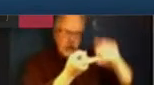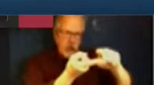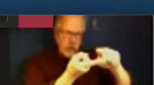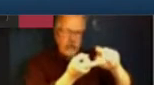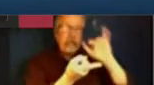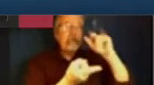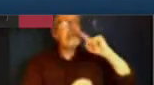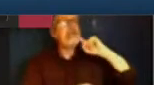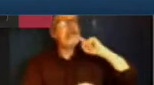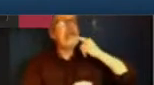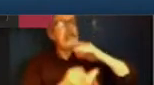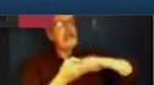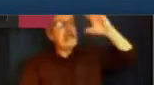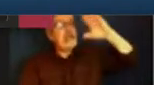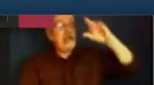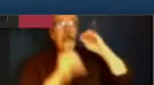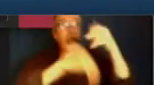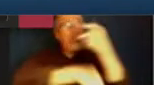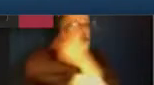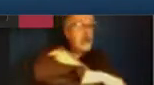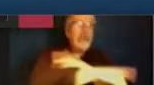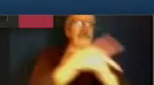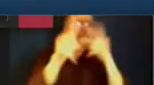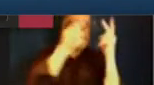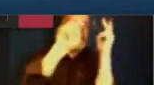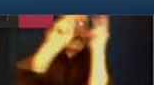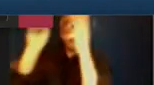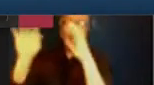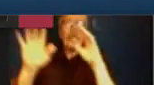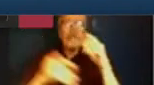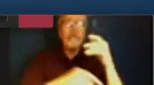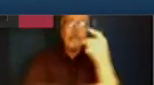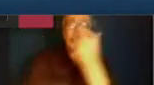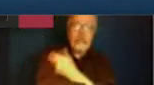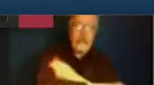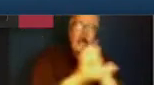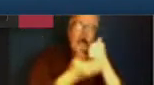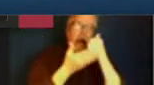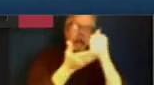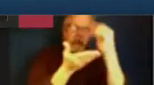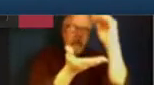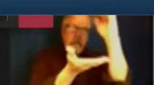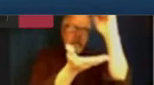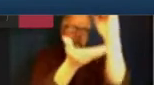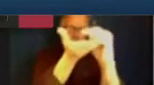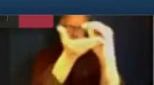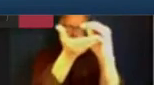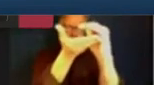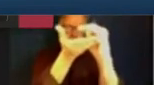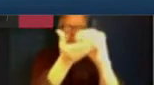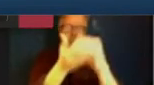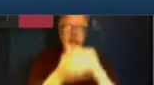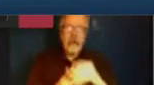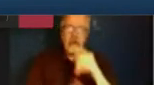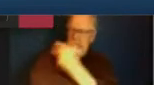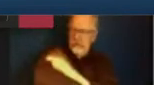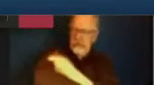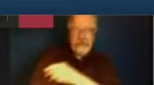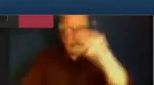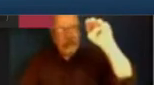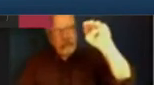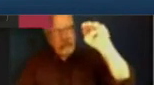death. These vaccines are miracles. They're miracles of modern science, and they are